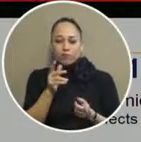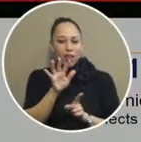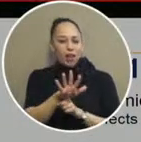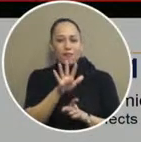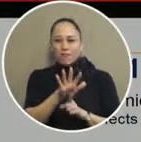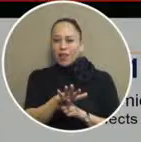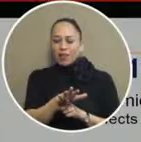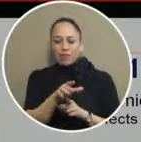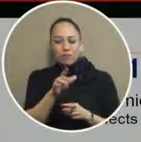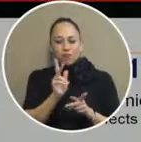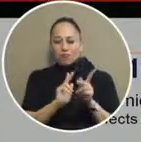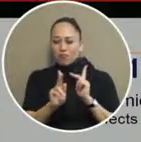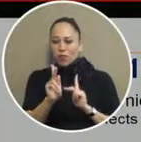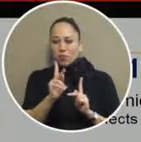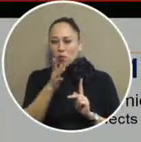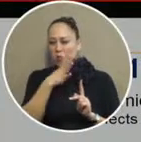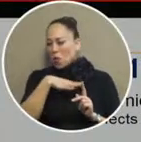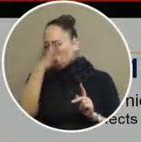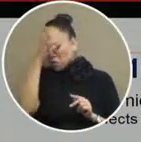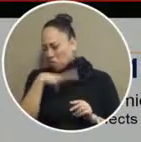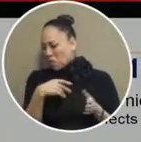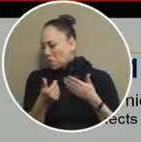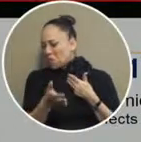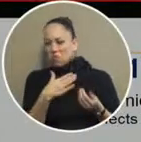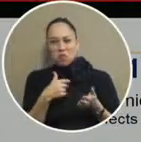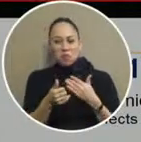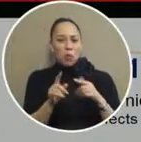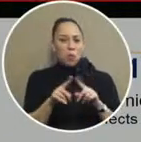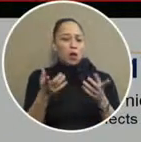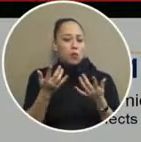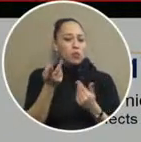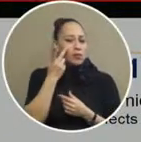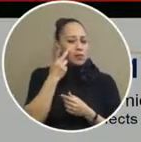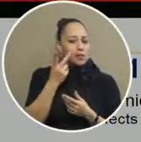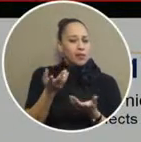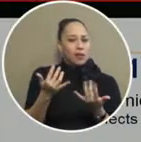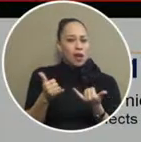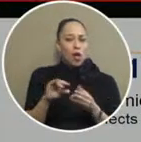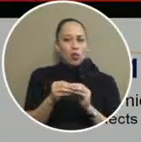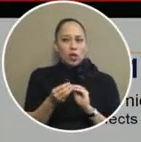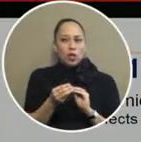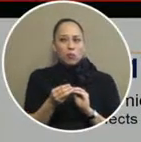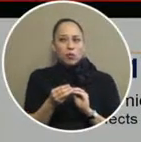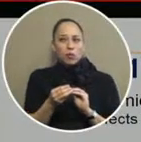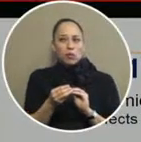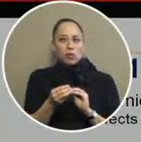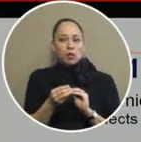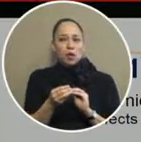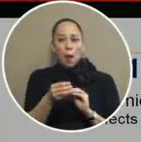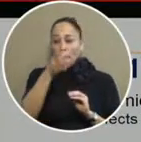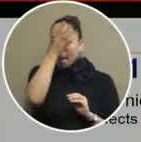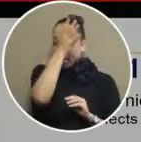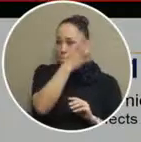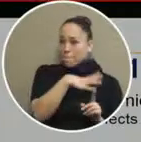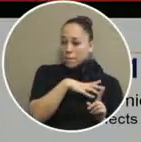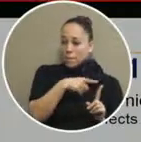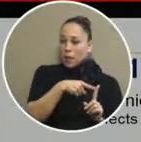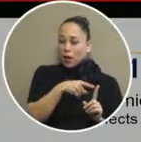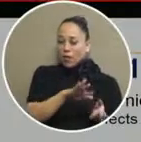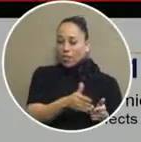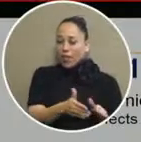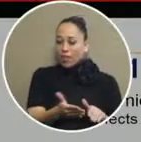females, but we're seeing a disproportionate amount of males dying